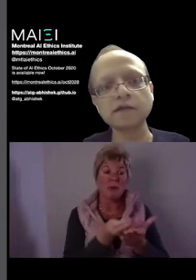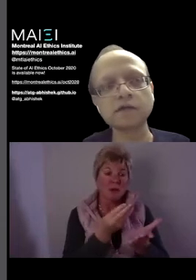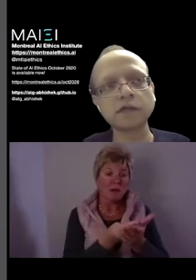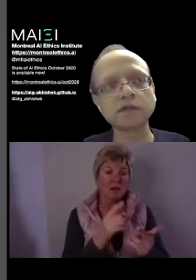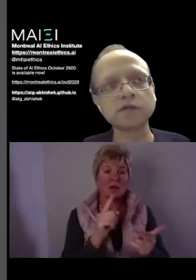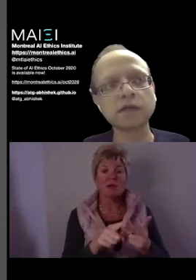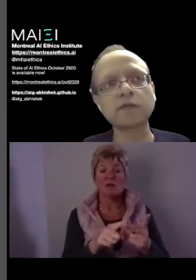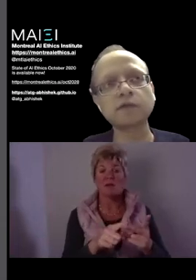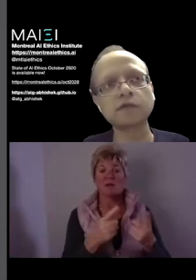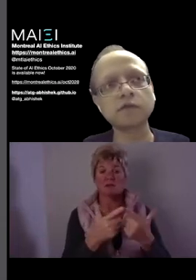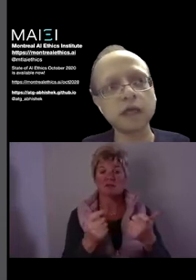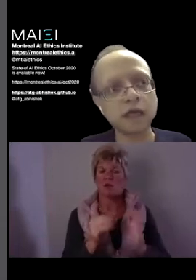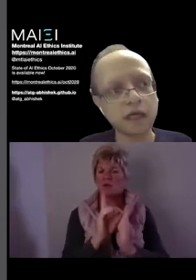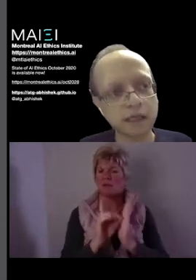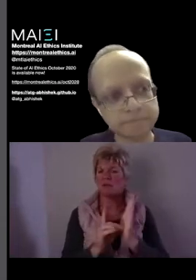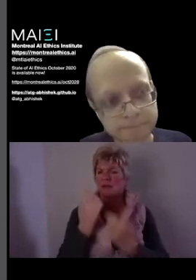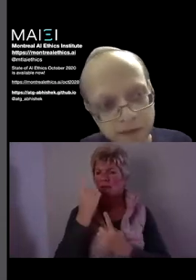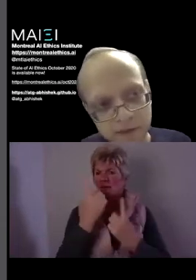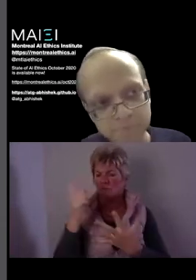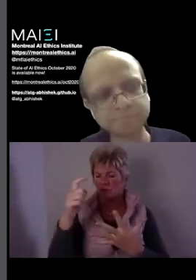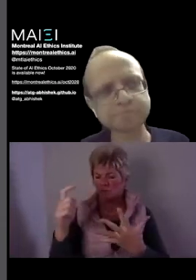design considerations when it comes to